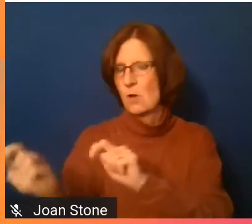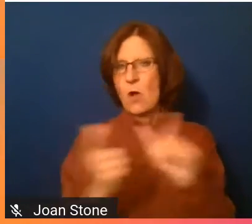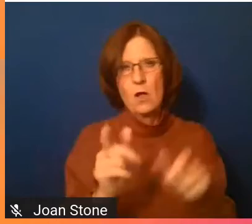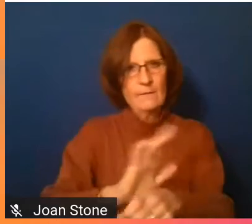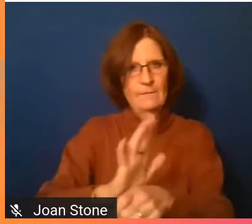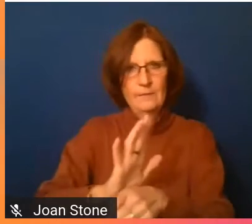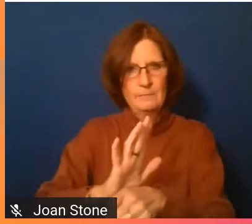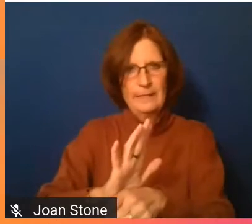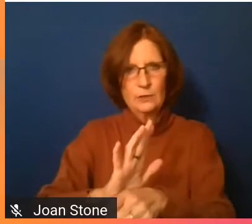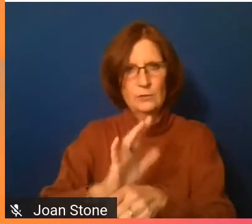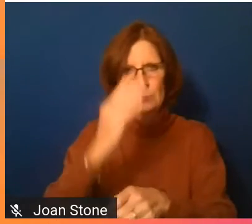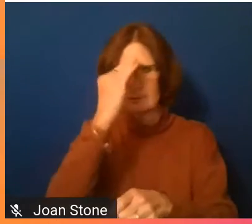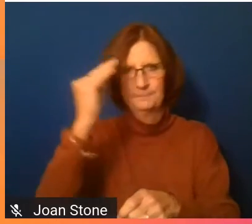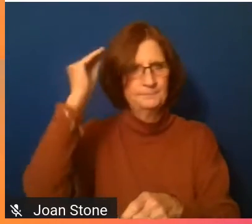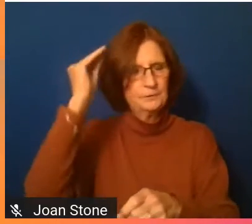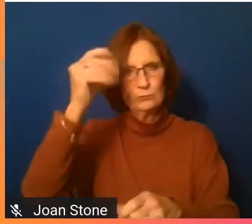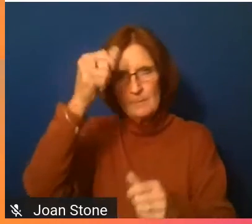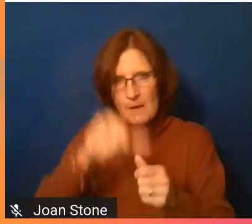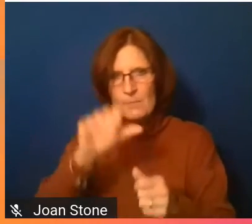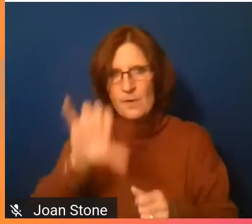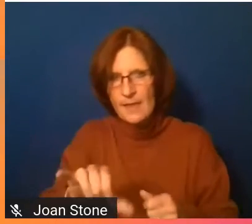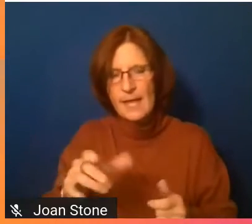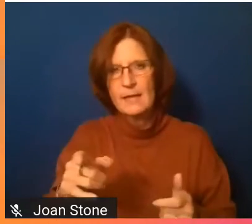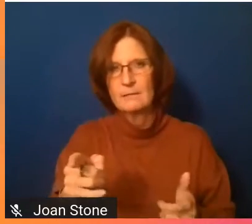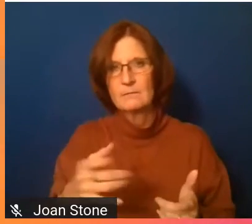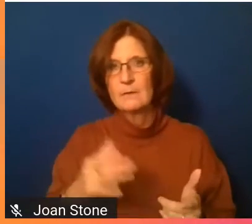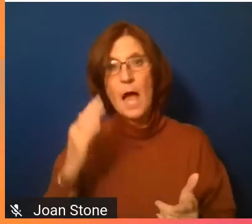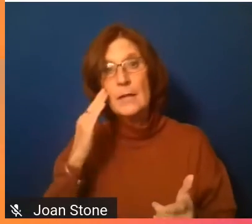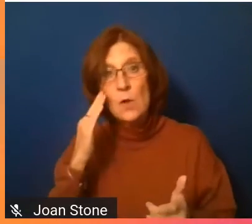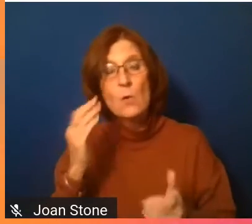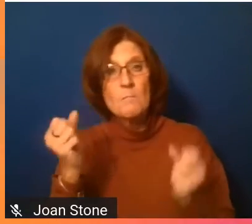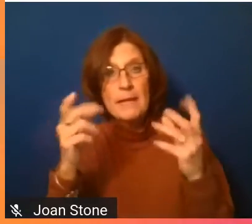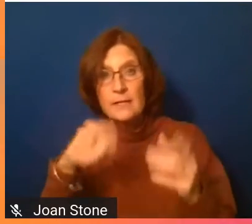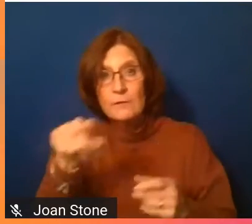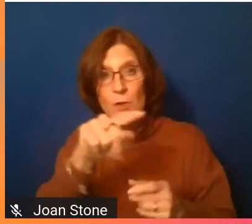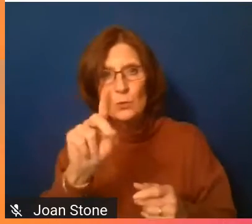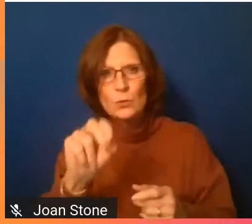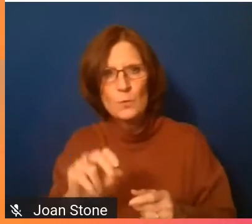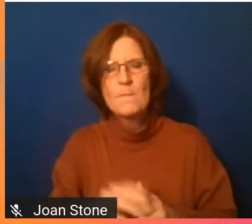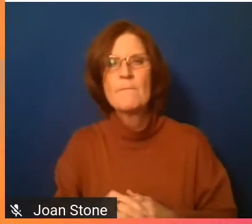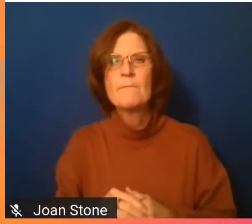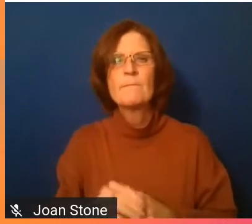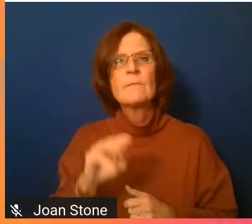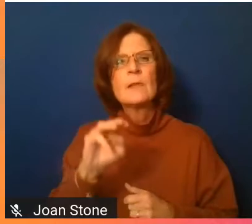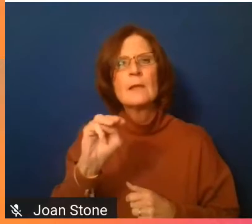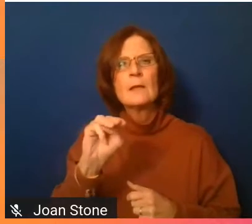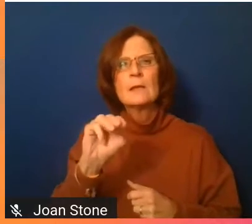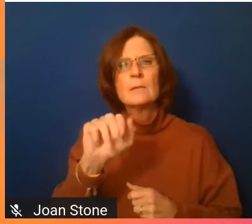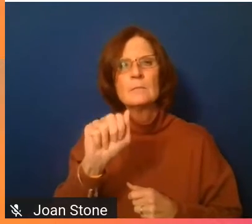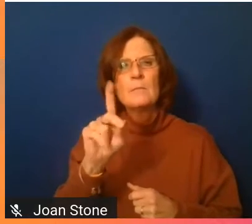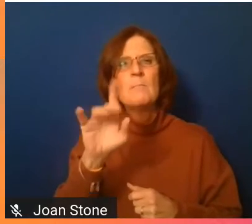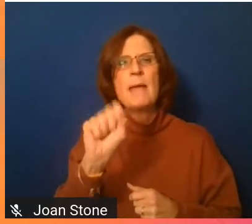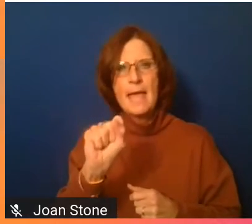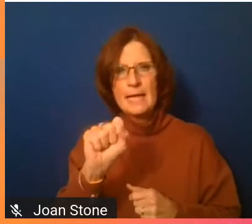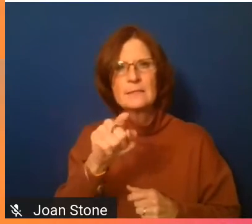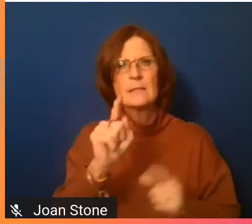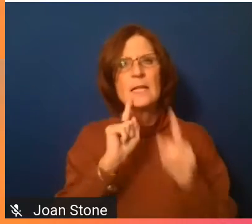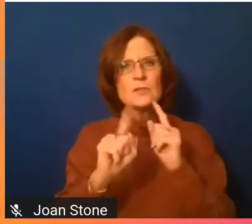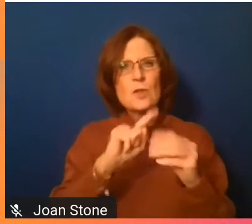filmmakers consider it, and I, you know, I'm sure that many of you do. Mads, let's talk about your film. It was so